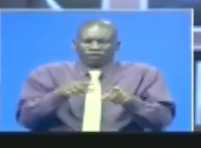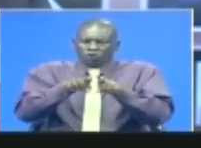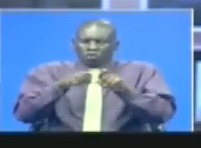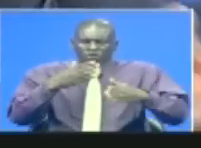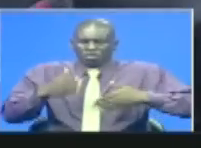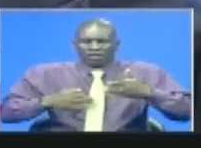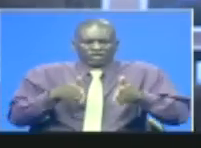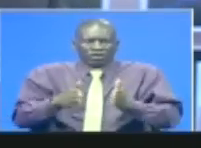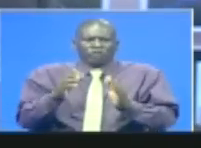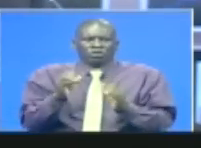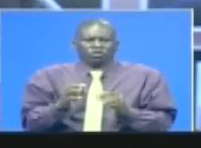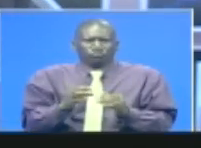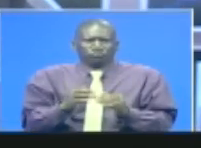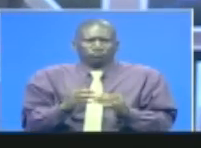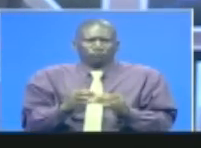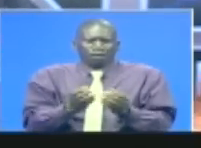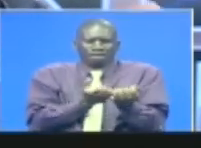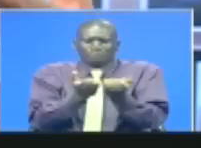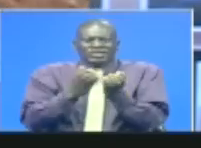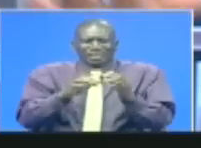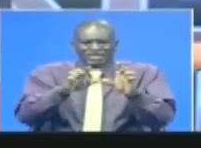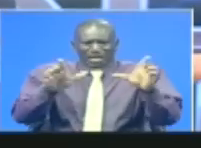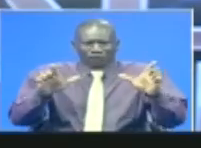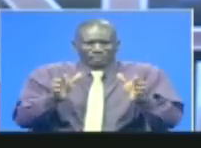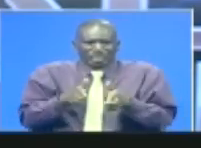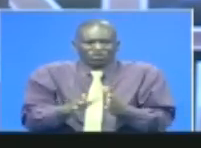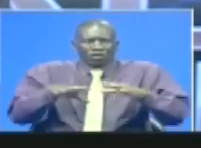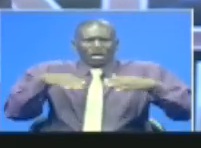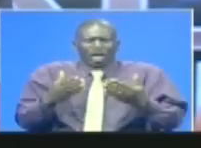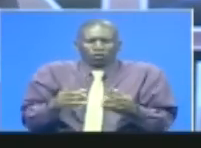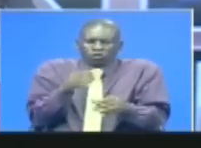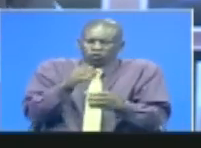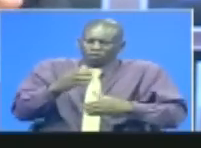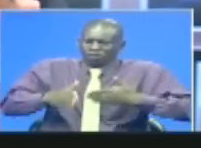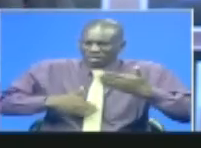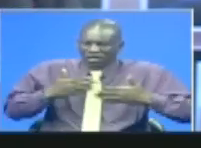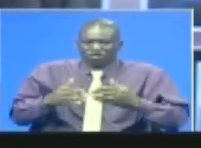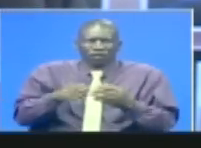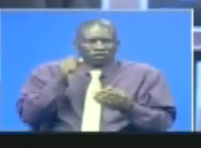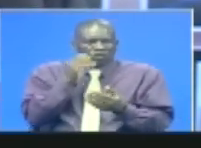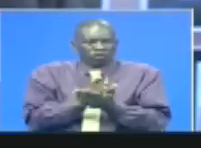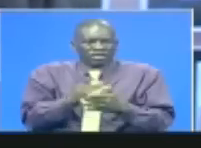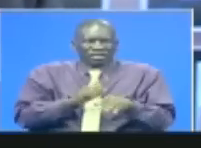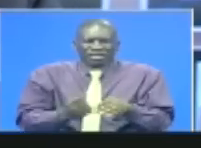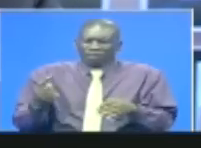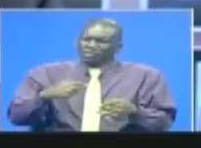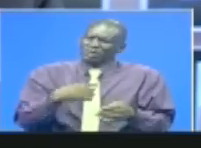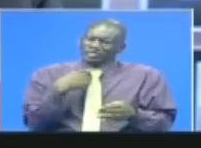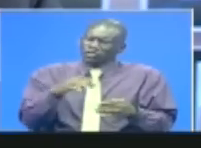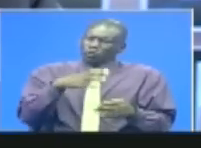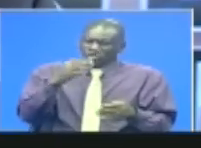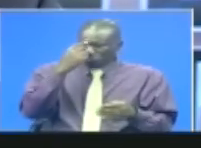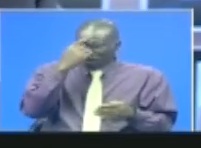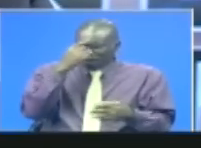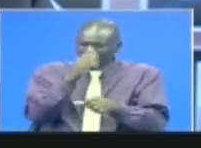of commerce language, in terms of how you carry yourself. So really, when you come and say you went to India and you